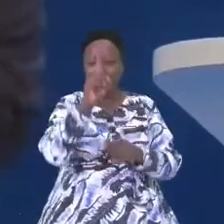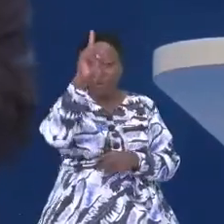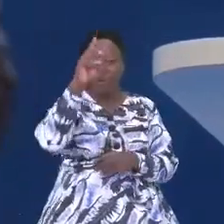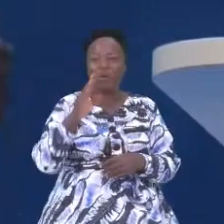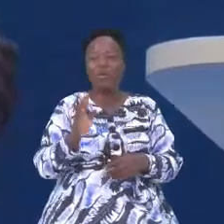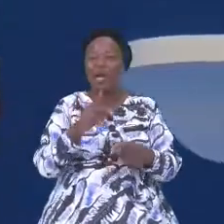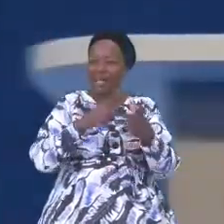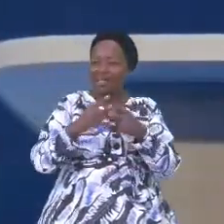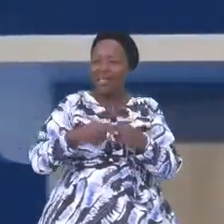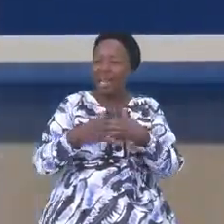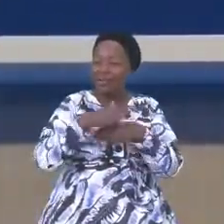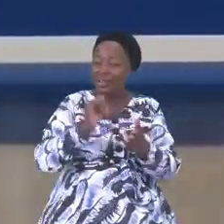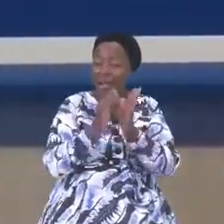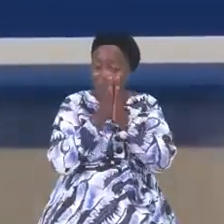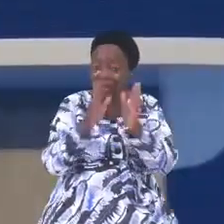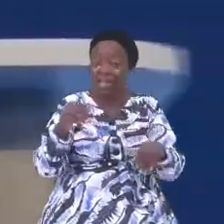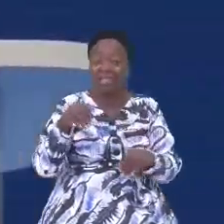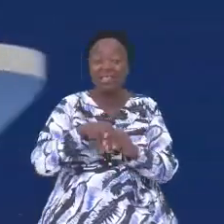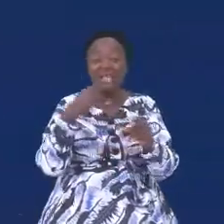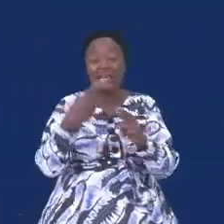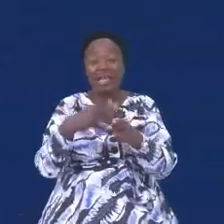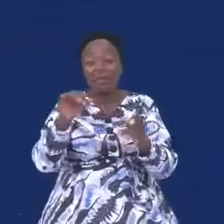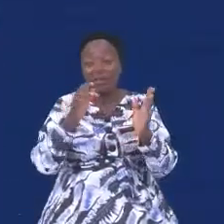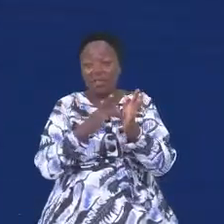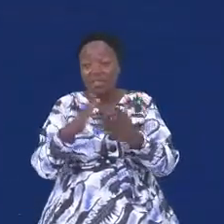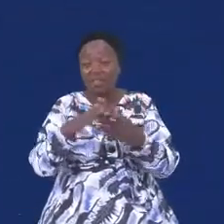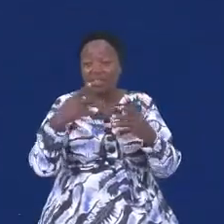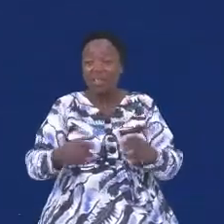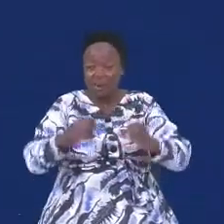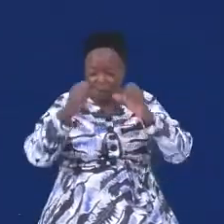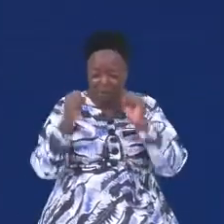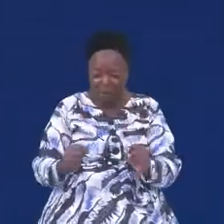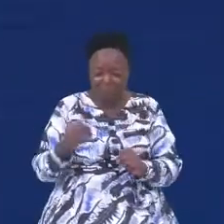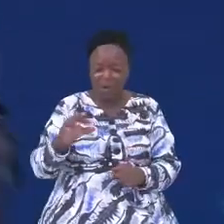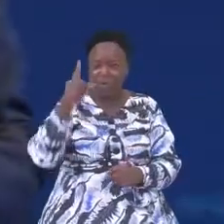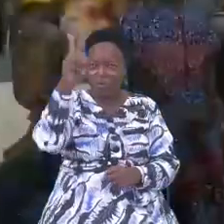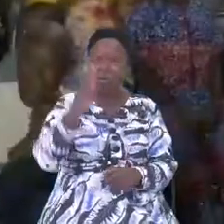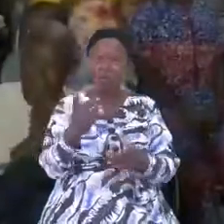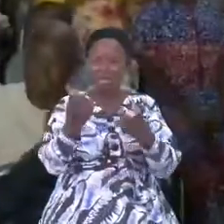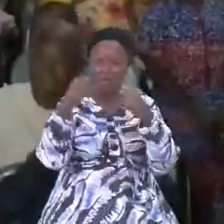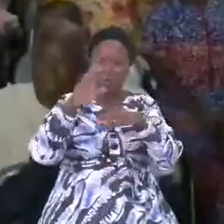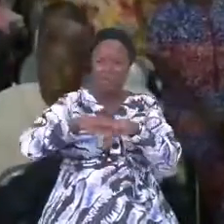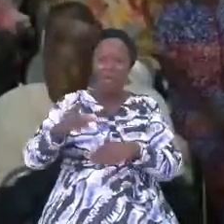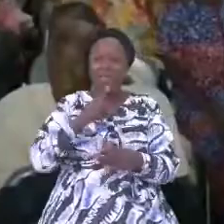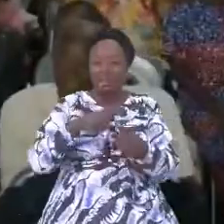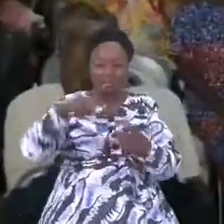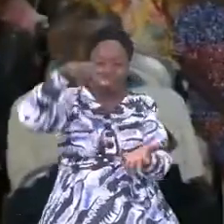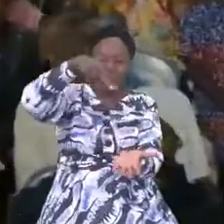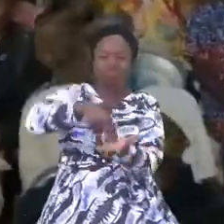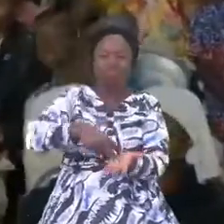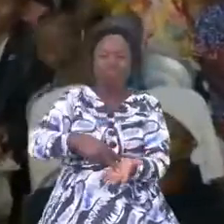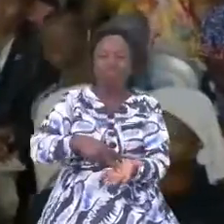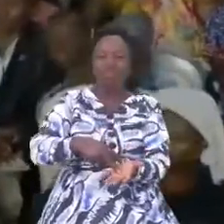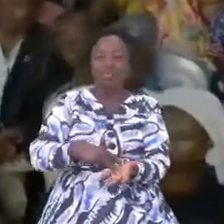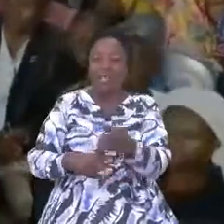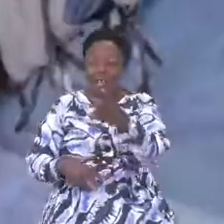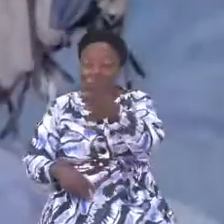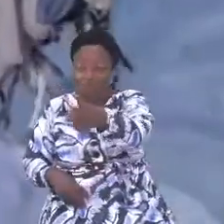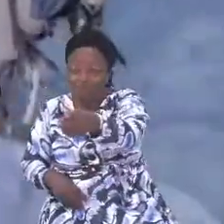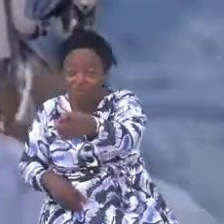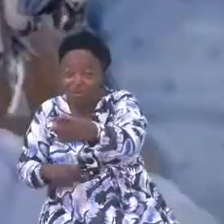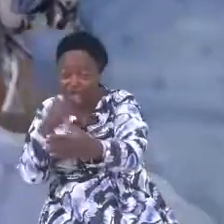the power of God came upon her. She rose up. Tonight, you rise